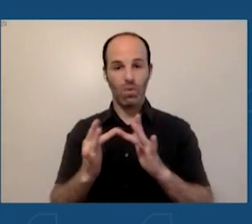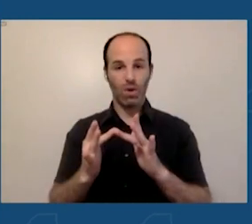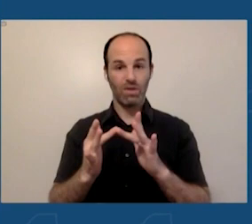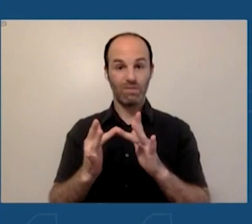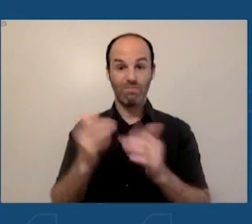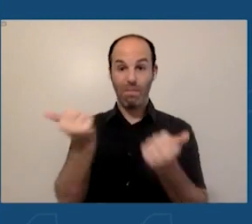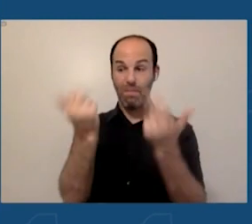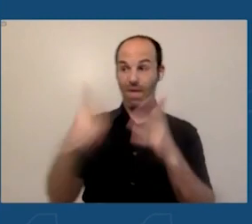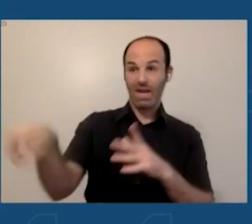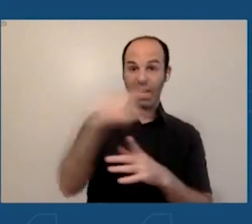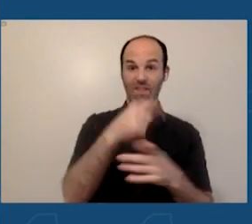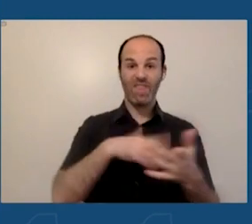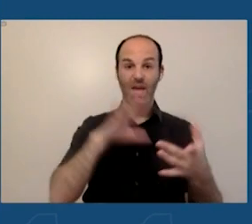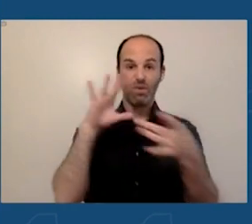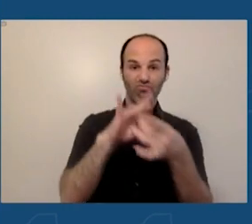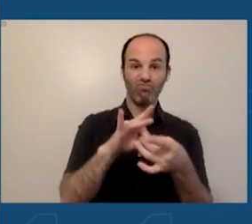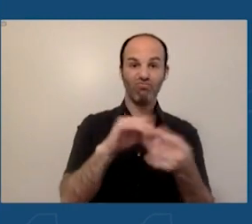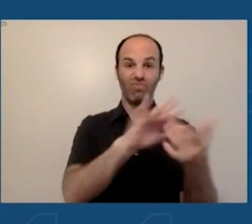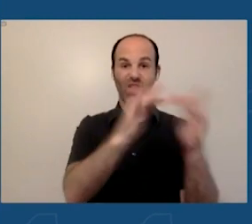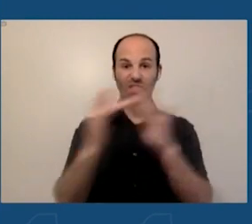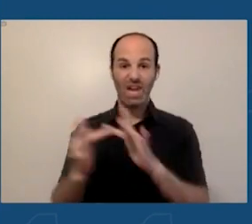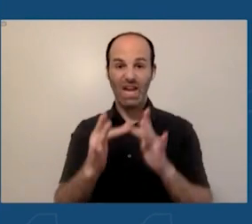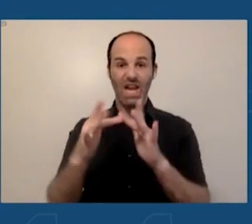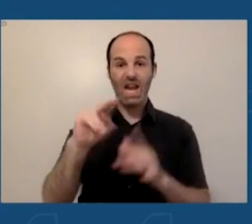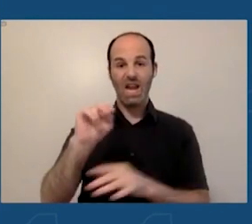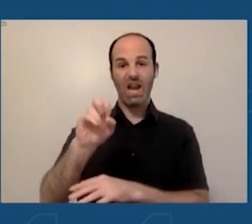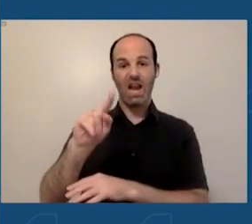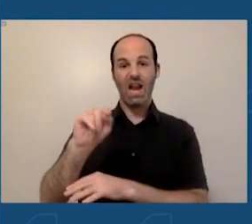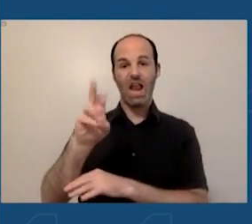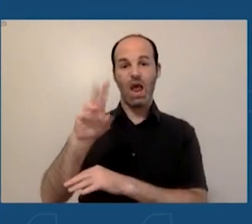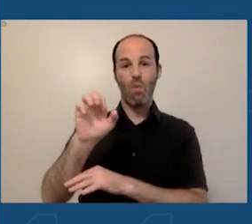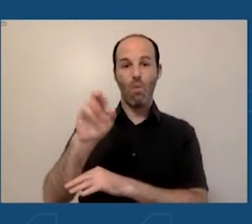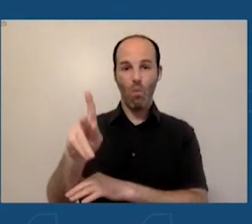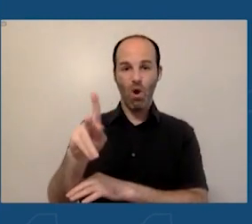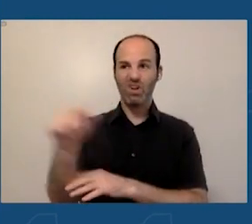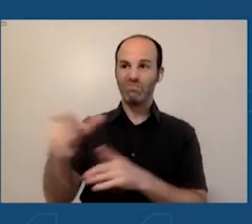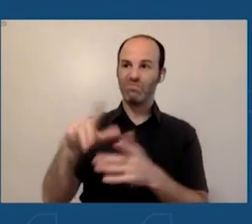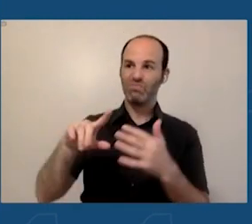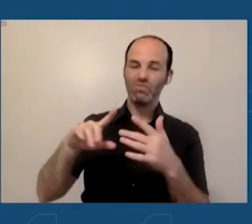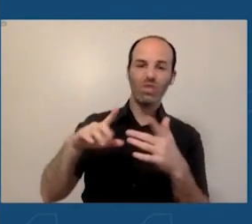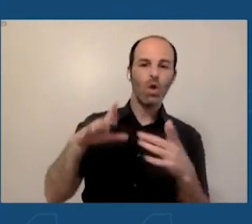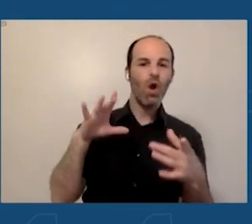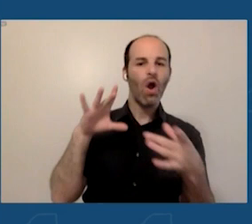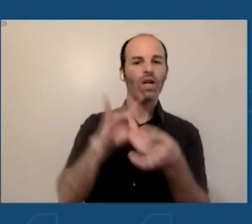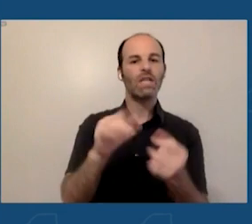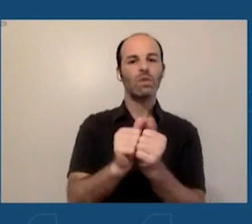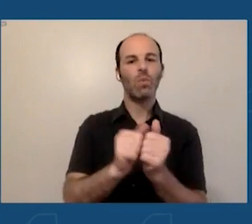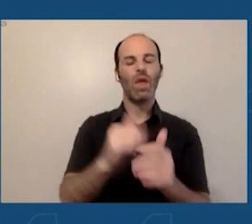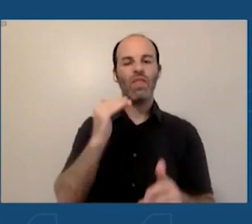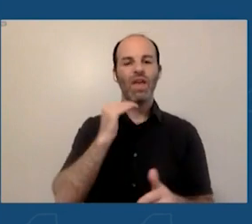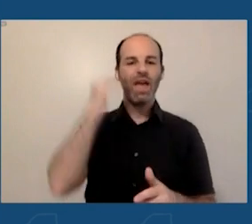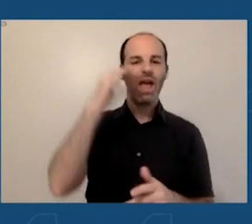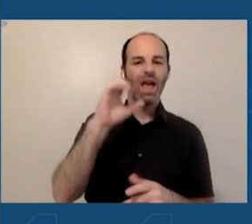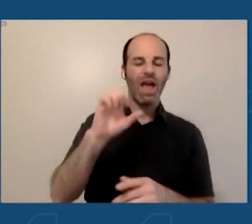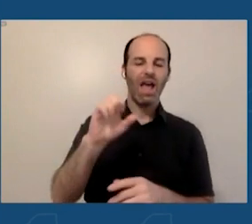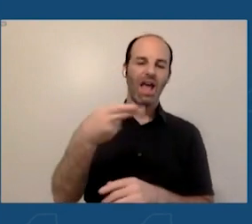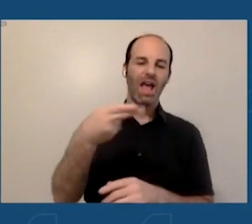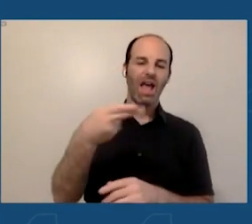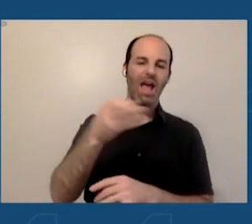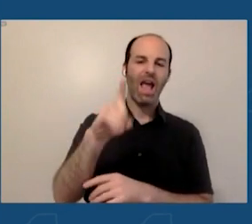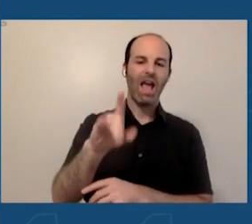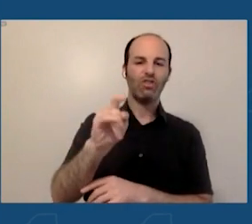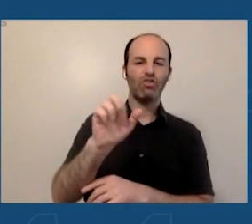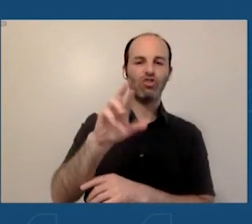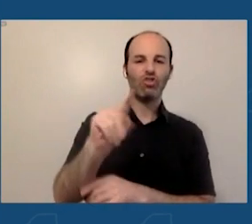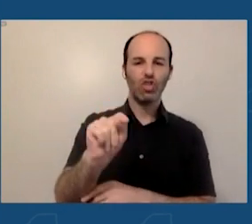are affiliated then with Head Start programs and other non-for-profits. And so they're an